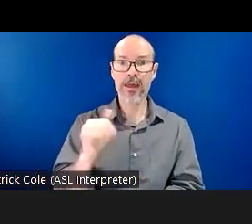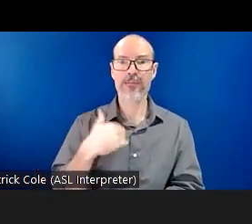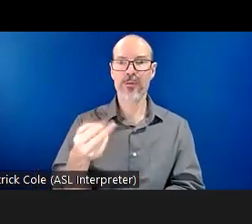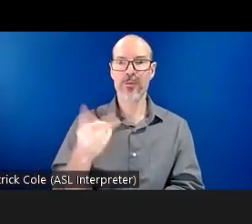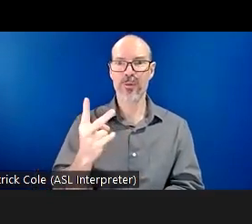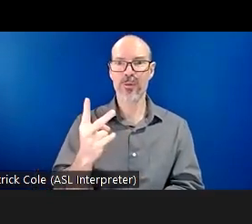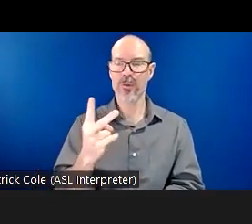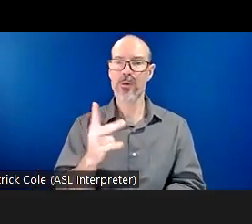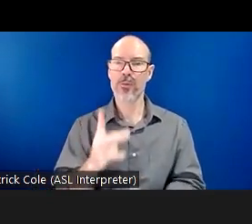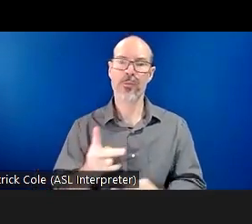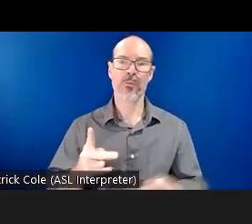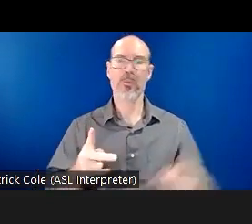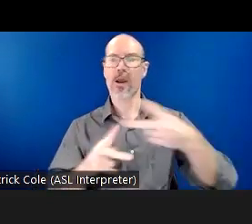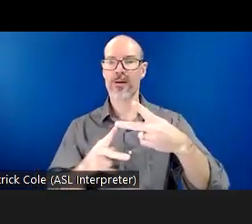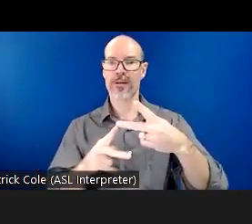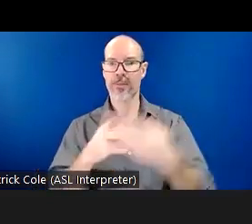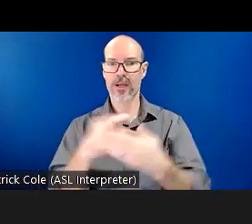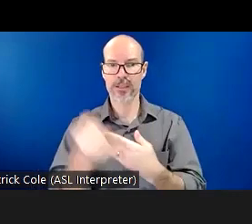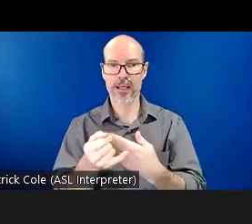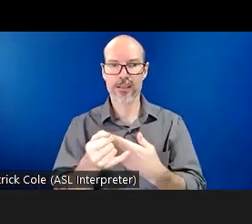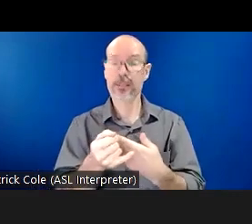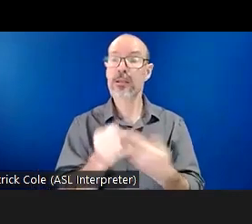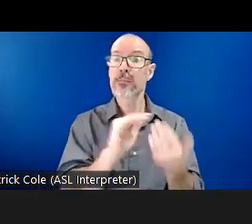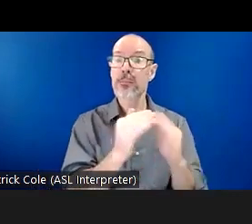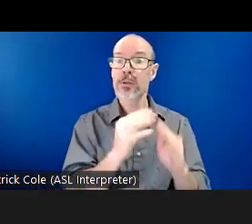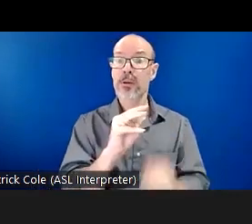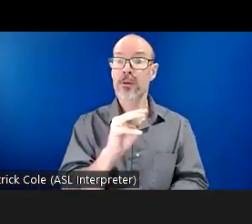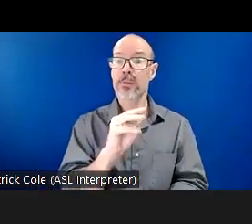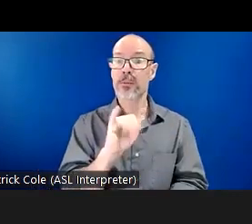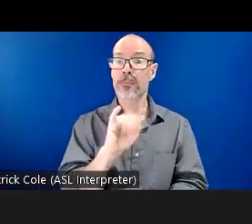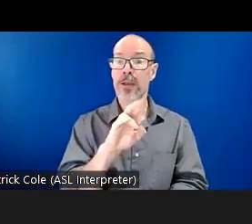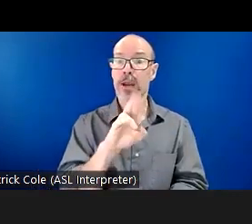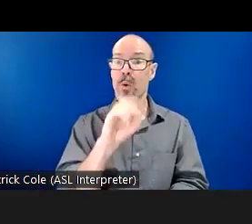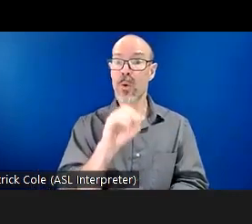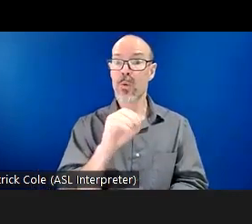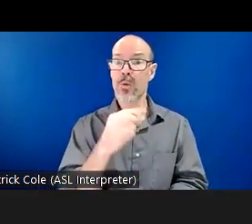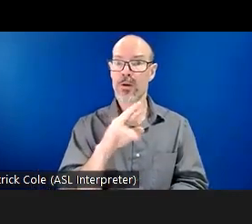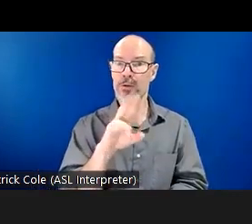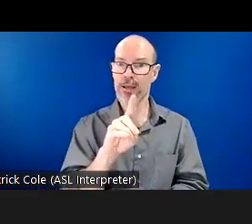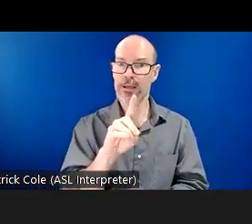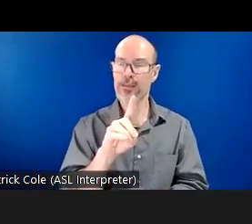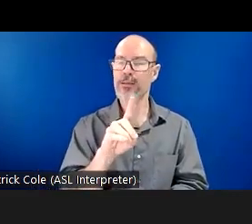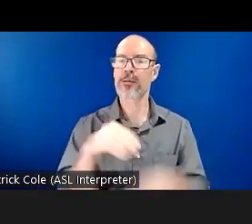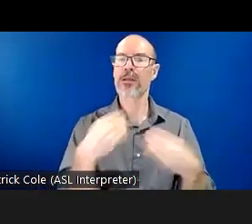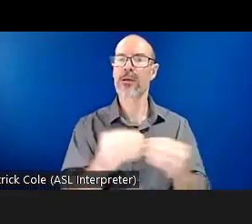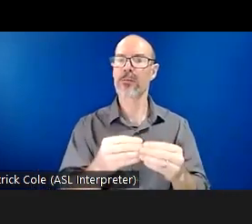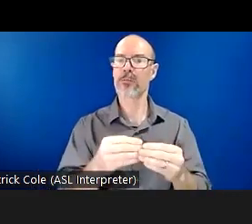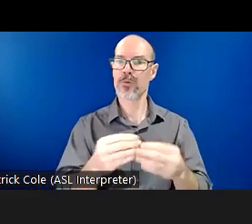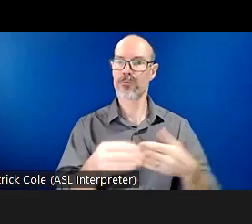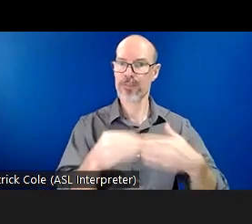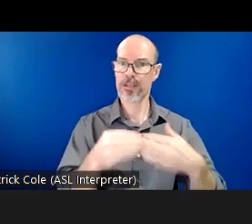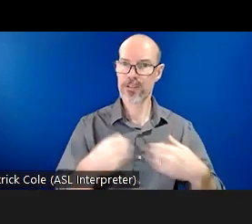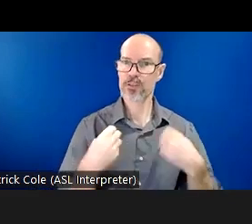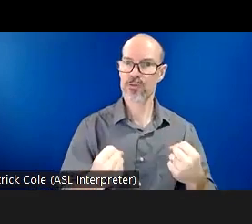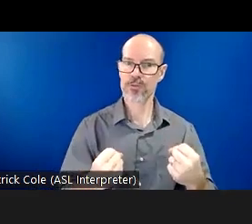first, the development of municipal microgrids that increase resilience, and to do so by providing municipal leaders with the technical